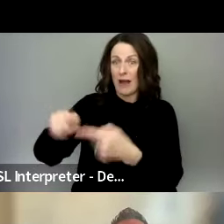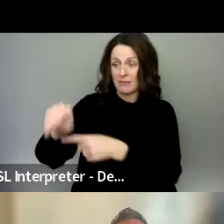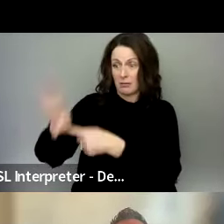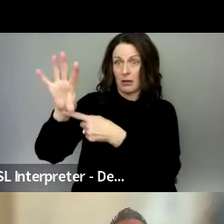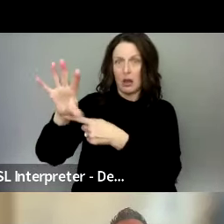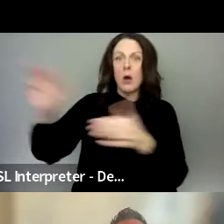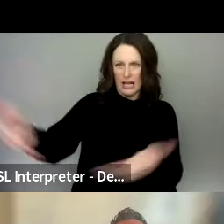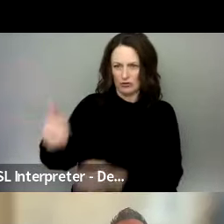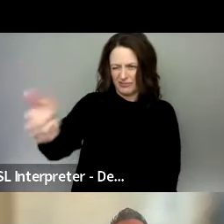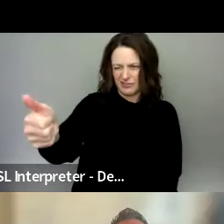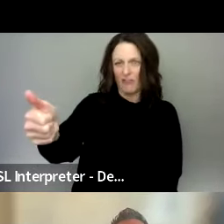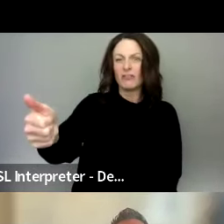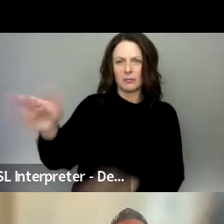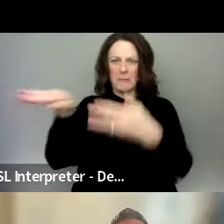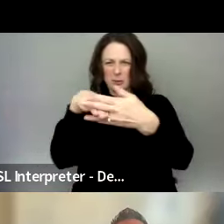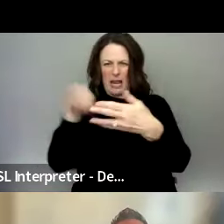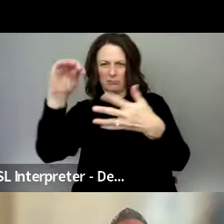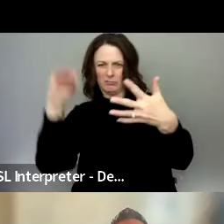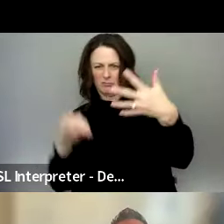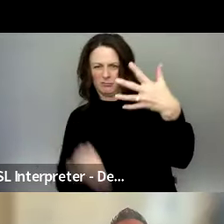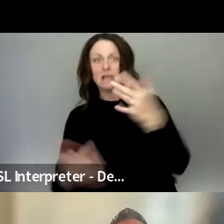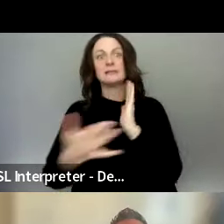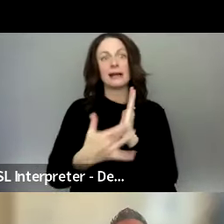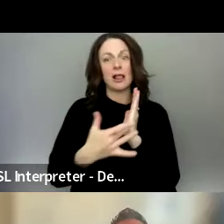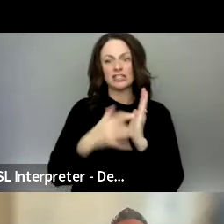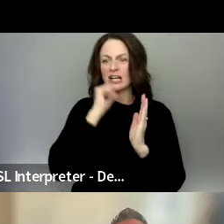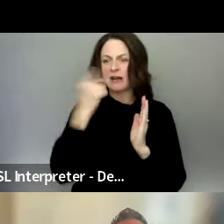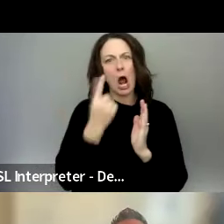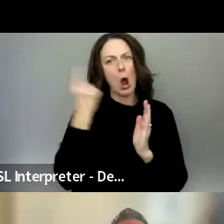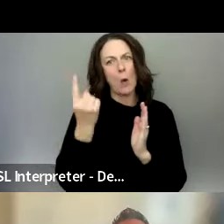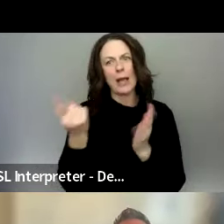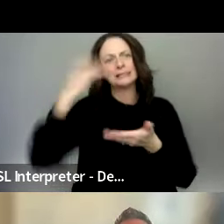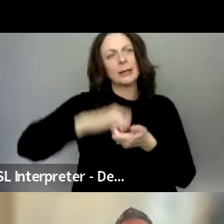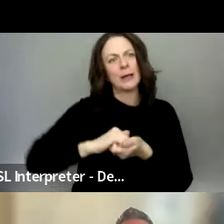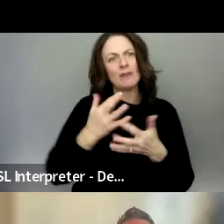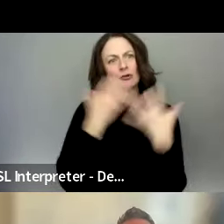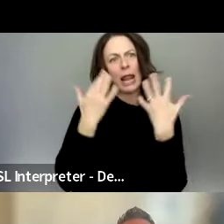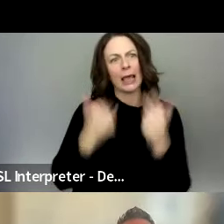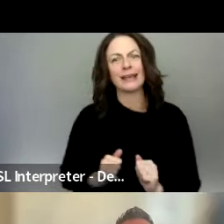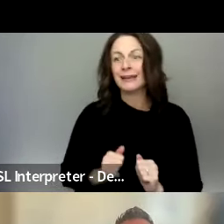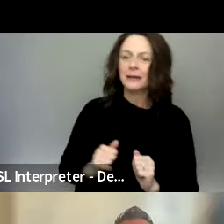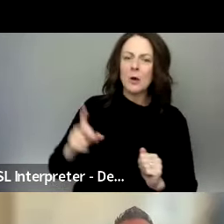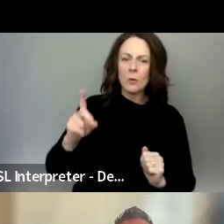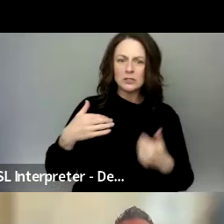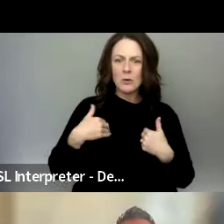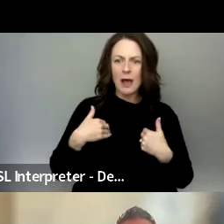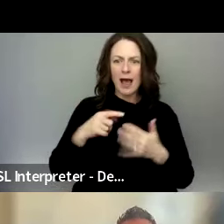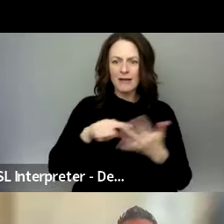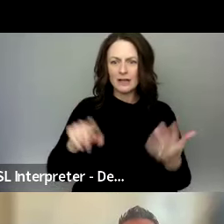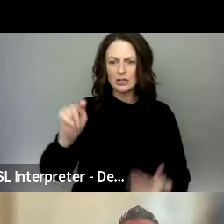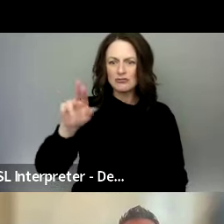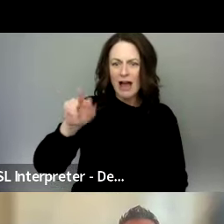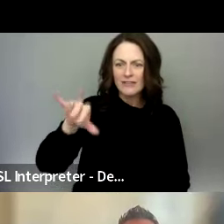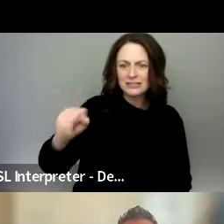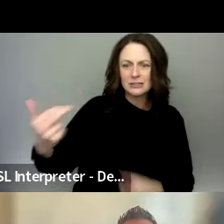just do the intro in between. So technology is not always collaborative. Oh, we do have Travis joining us, so